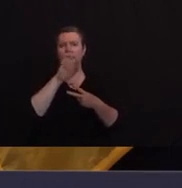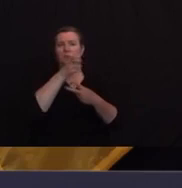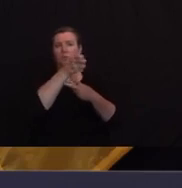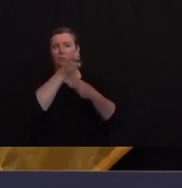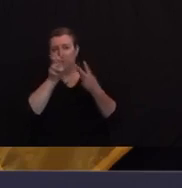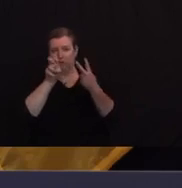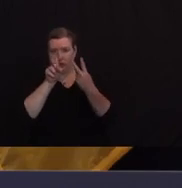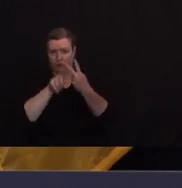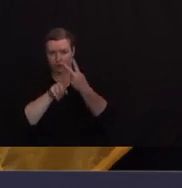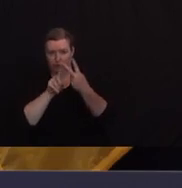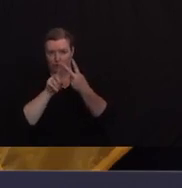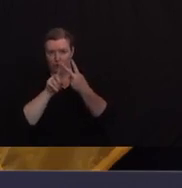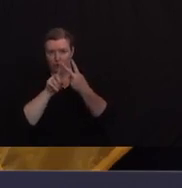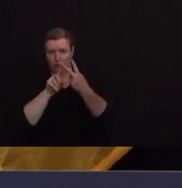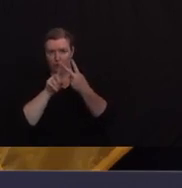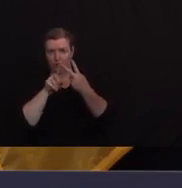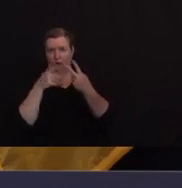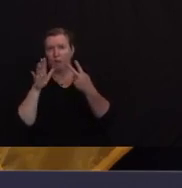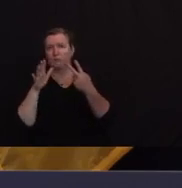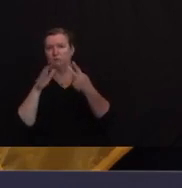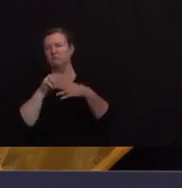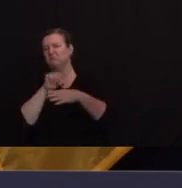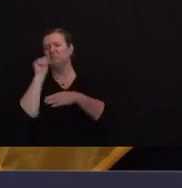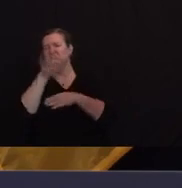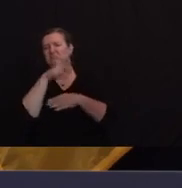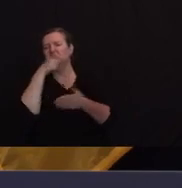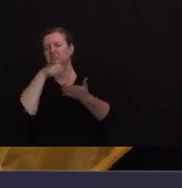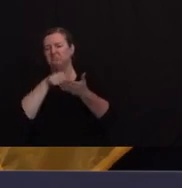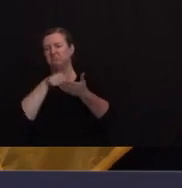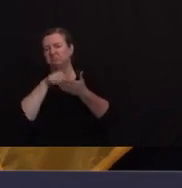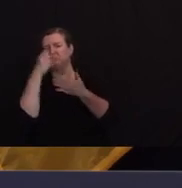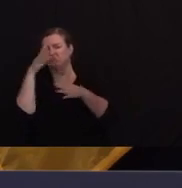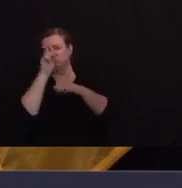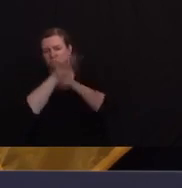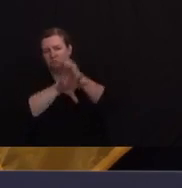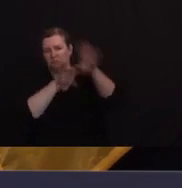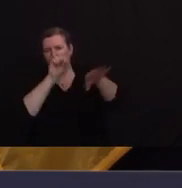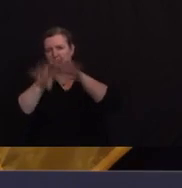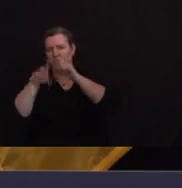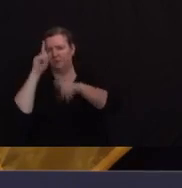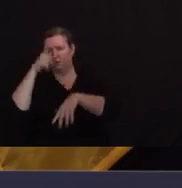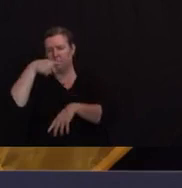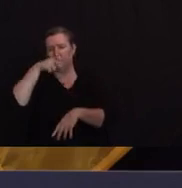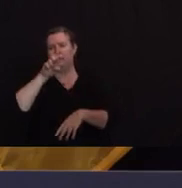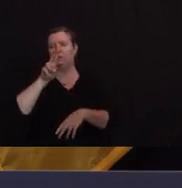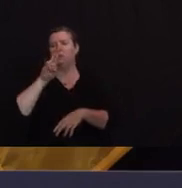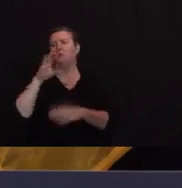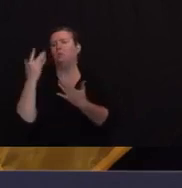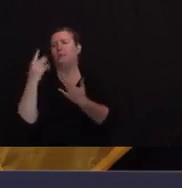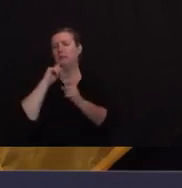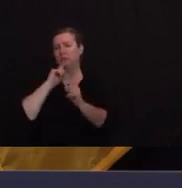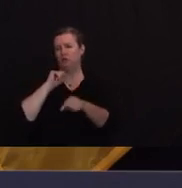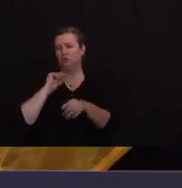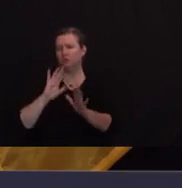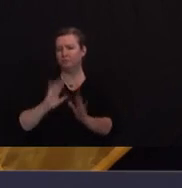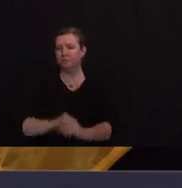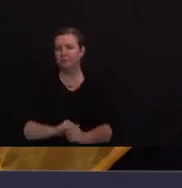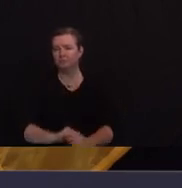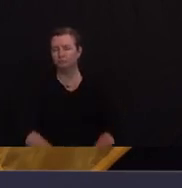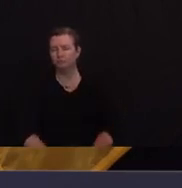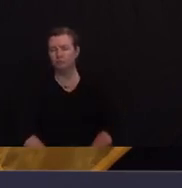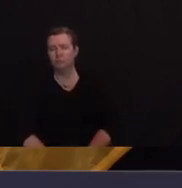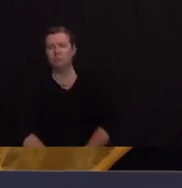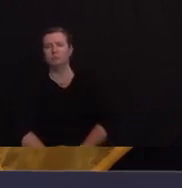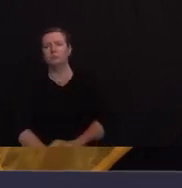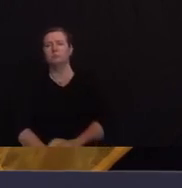on next steps. And again, we can add more color as, if you need it.